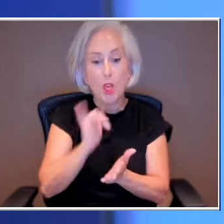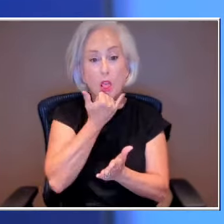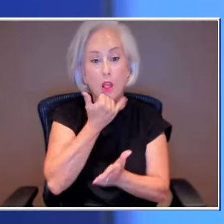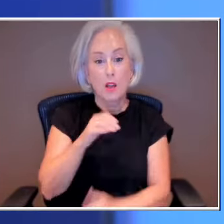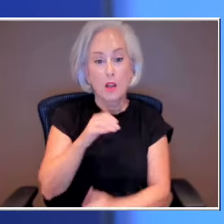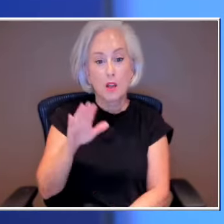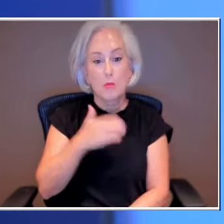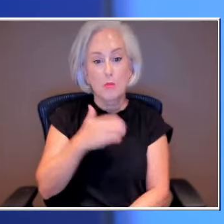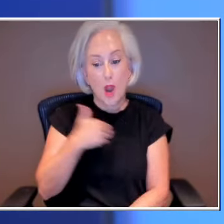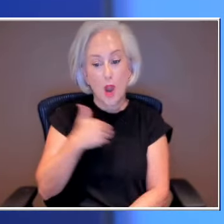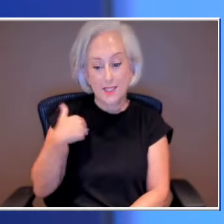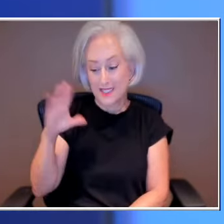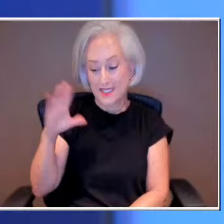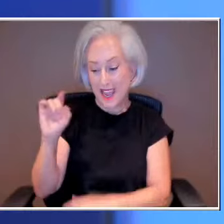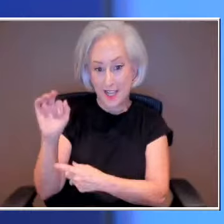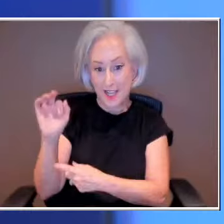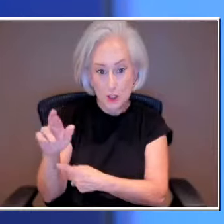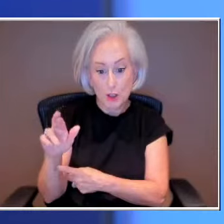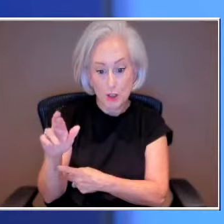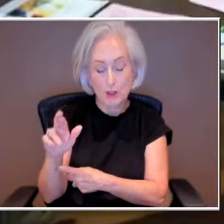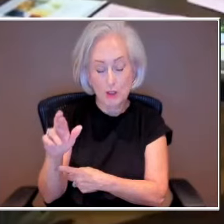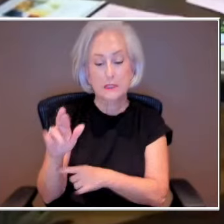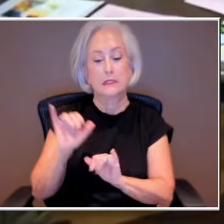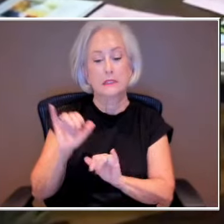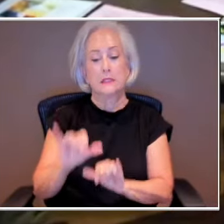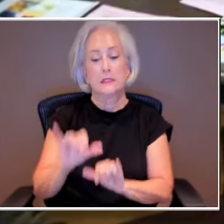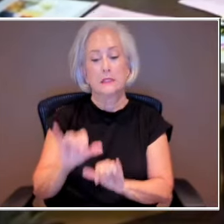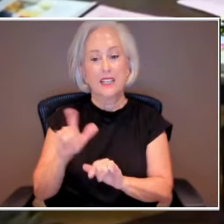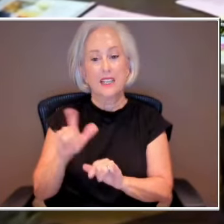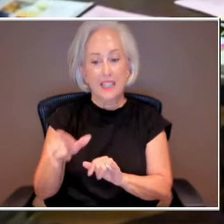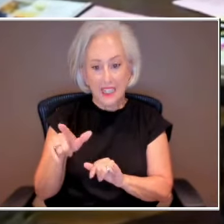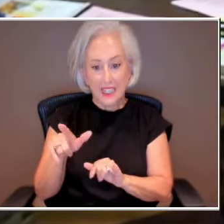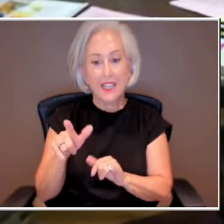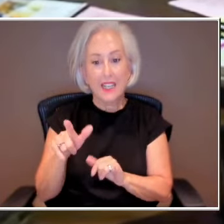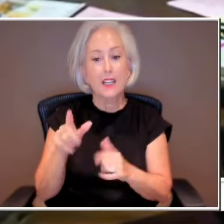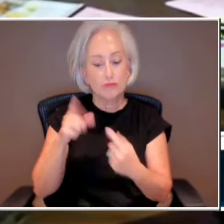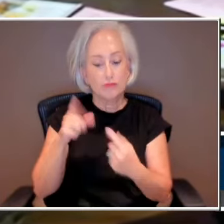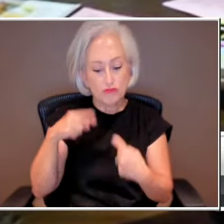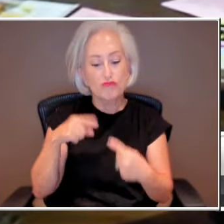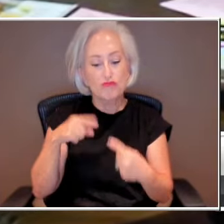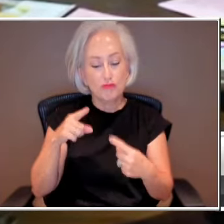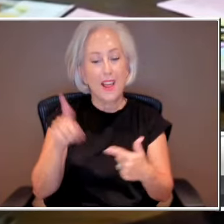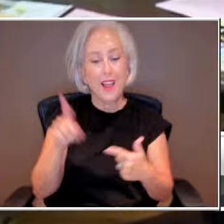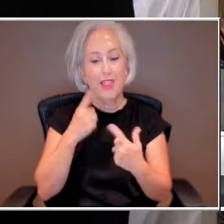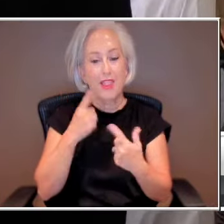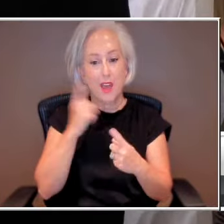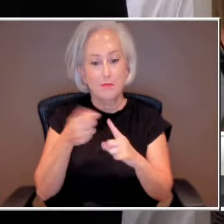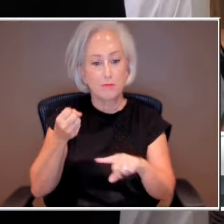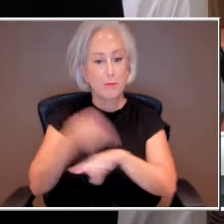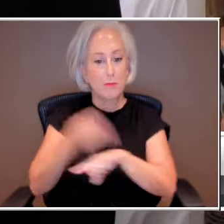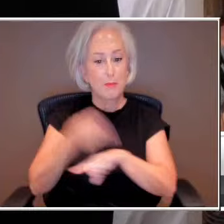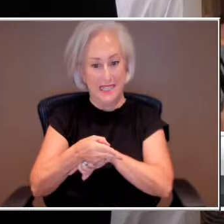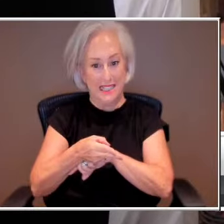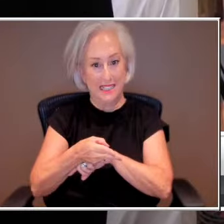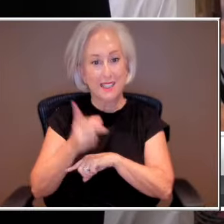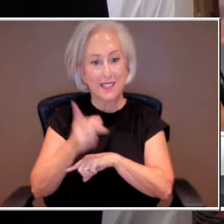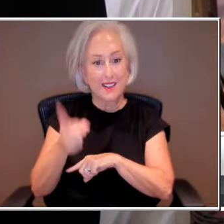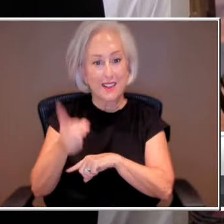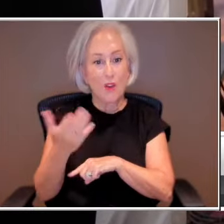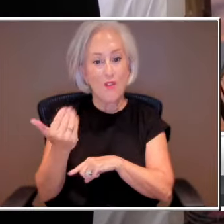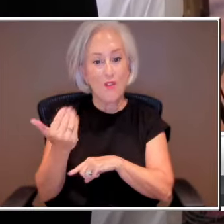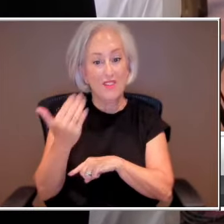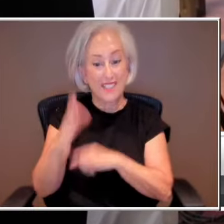out. But he fought it and beat it. For 15 years, Bret shared his story to raise awareness that breast cancer does